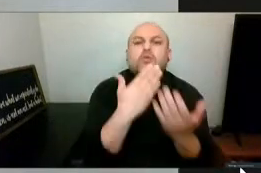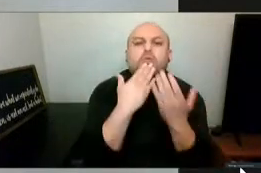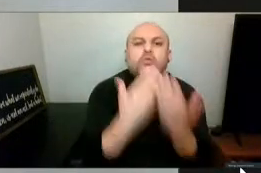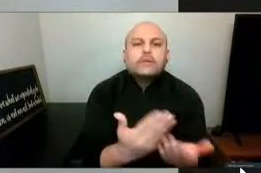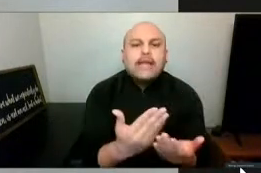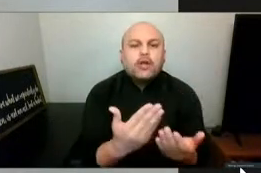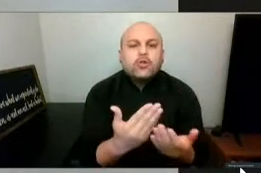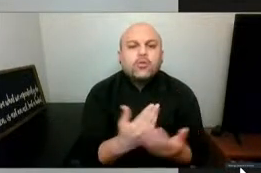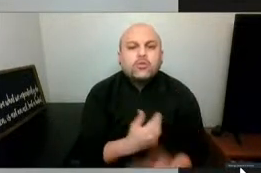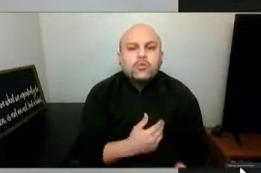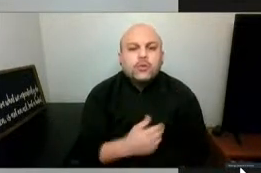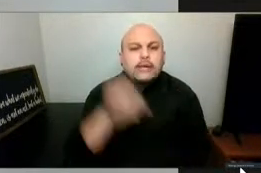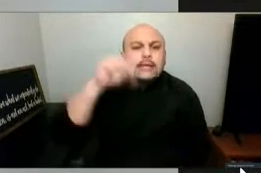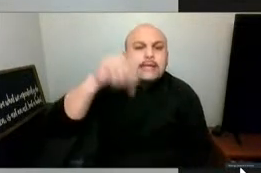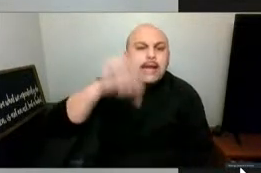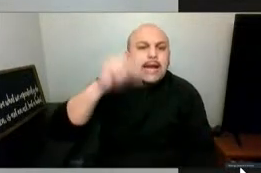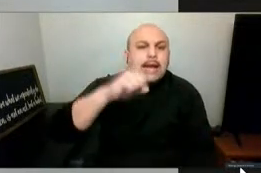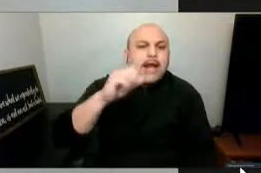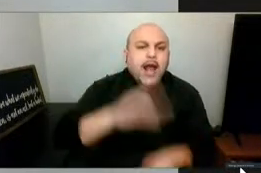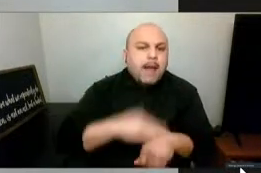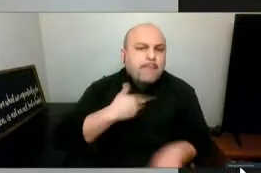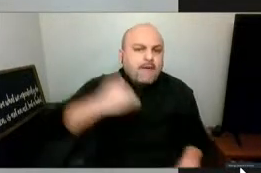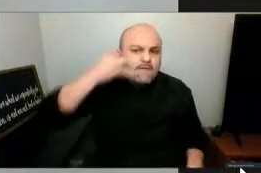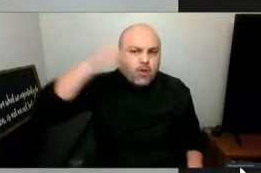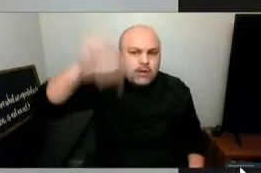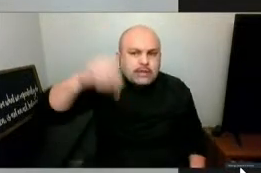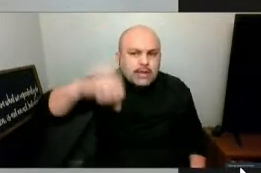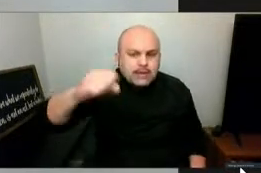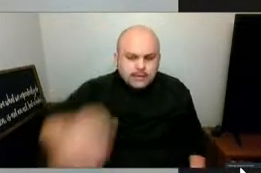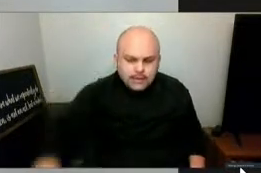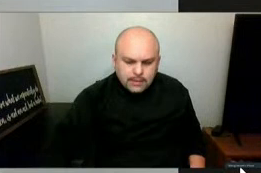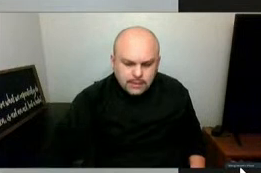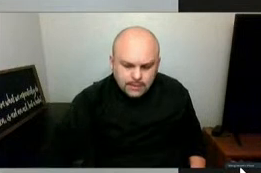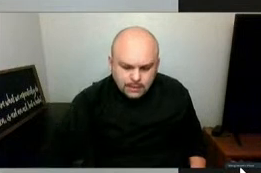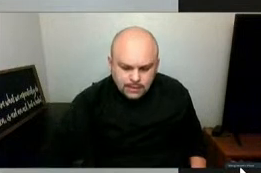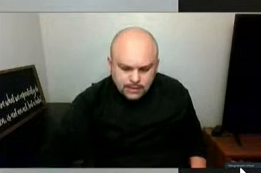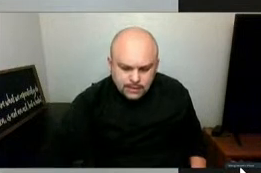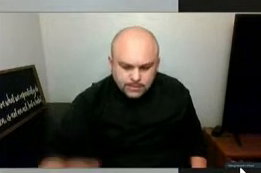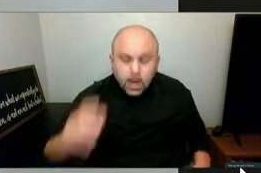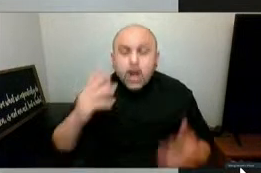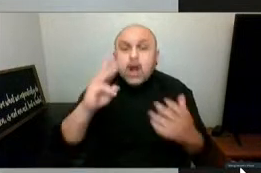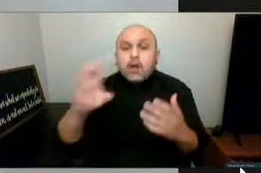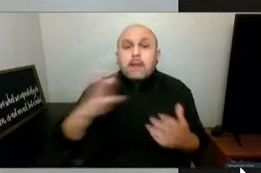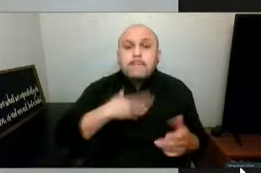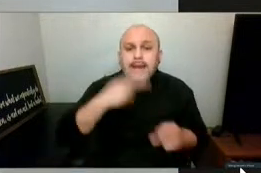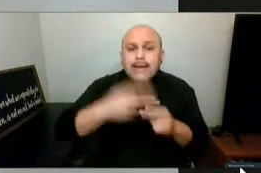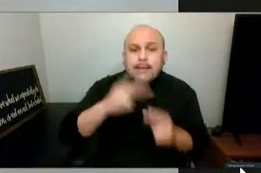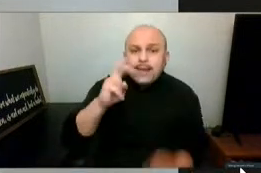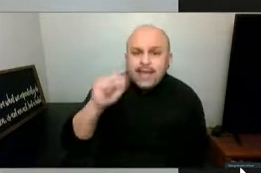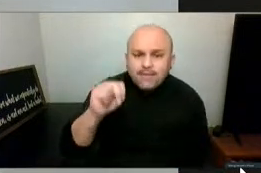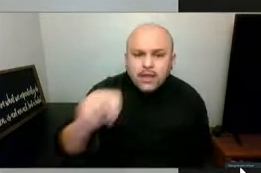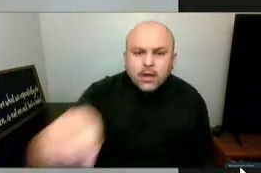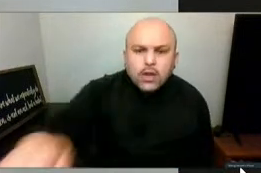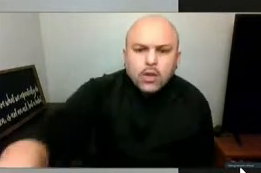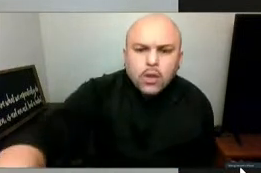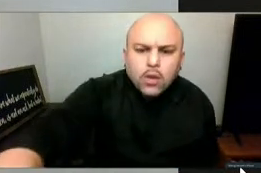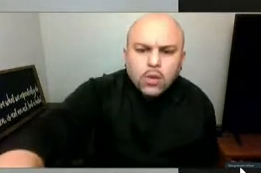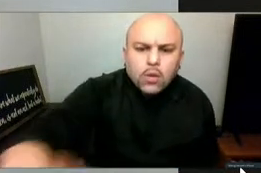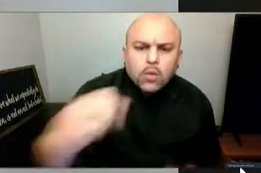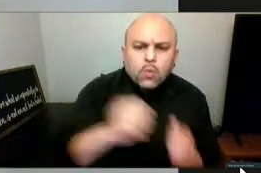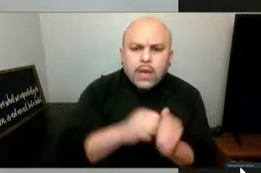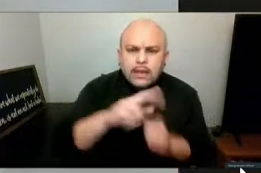Yes, I'm on phone when in DC. My name is Kenneth Westbury. I'm with the National Coalition of STD